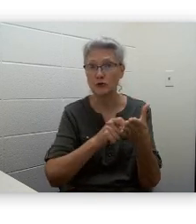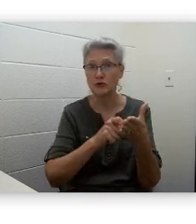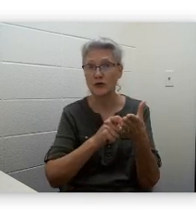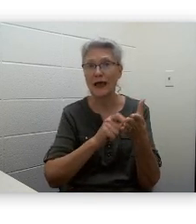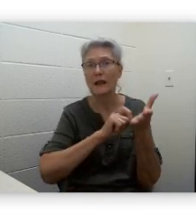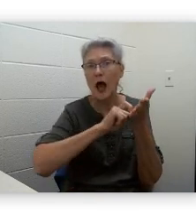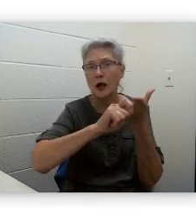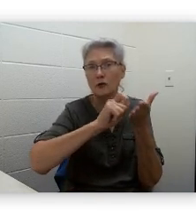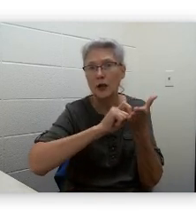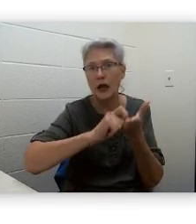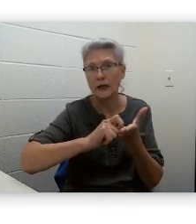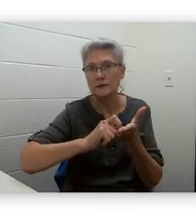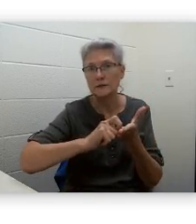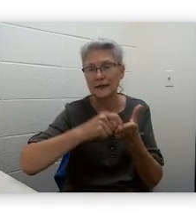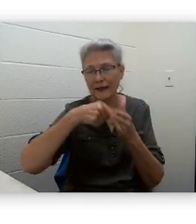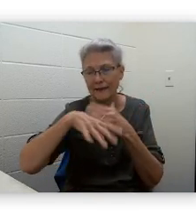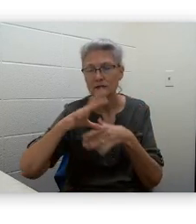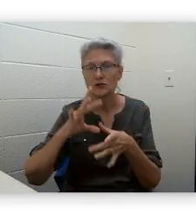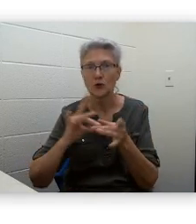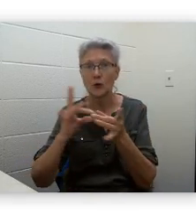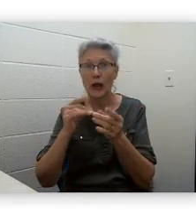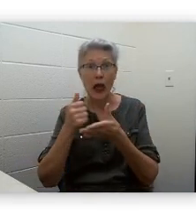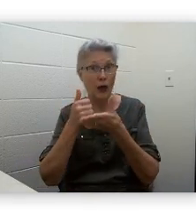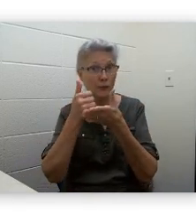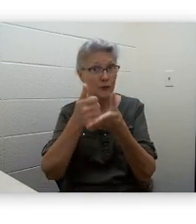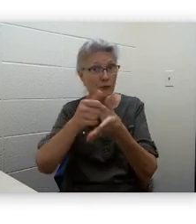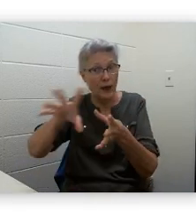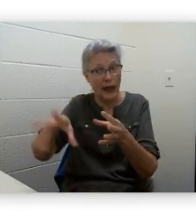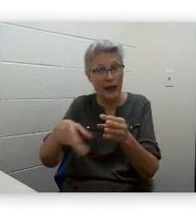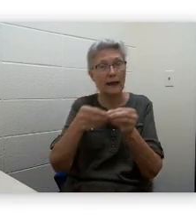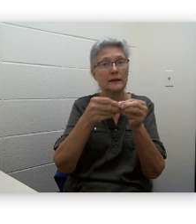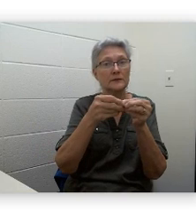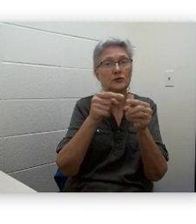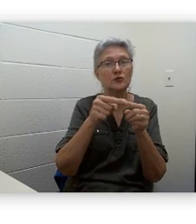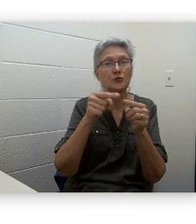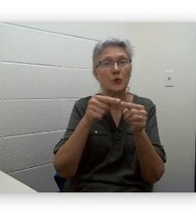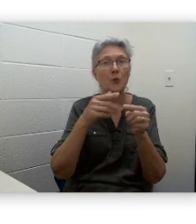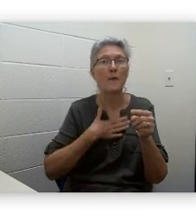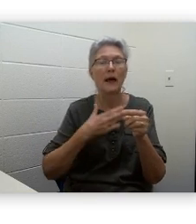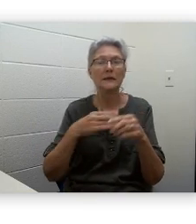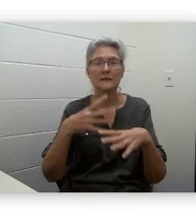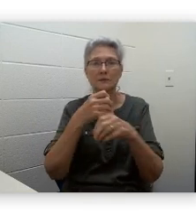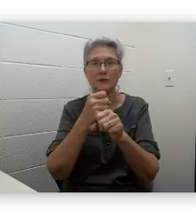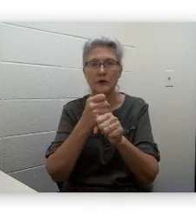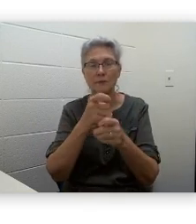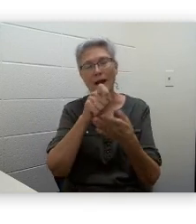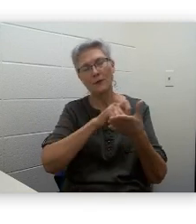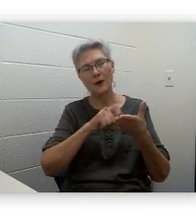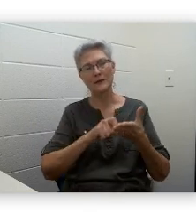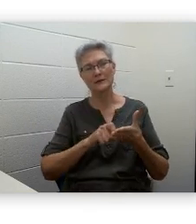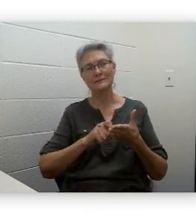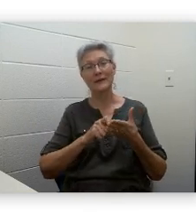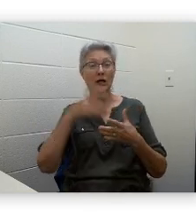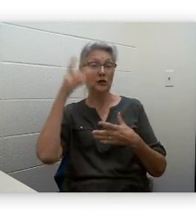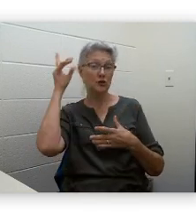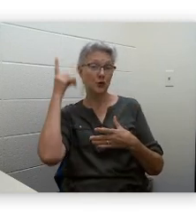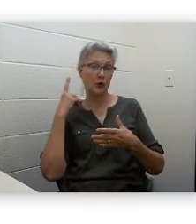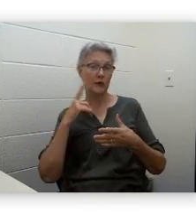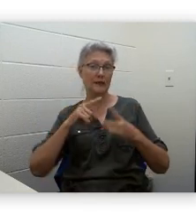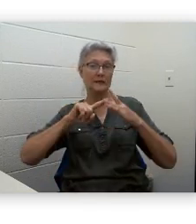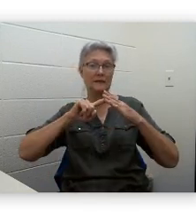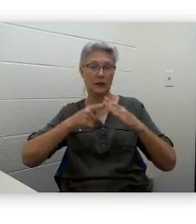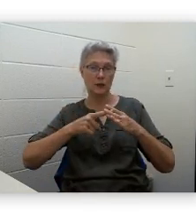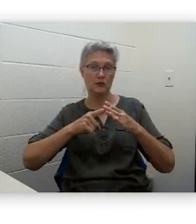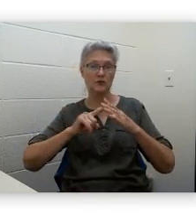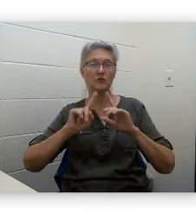key events that we underline to help you add the summary. My summary starts off. Dorothy sets off to